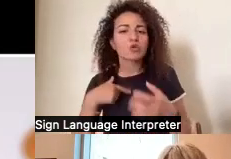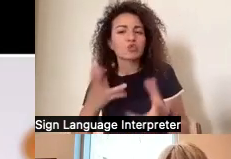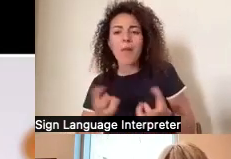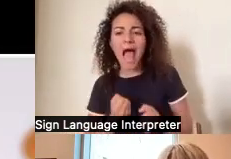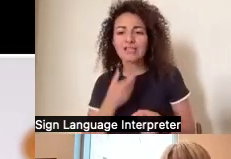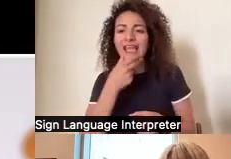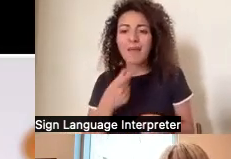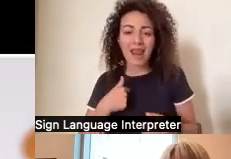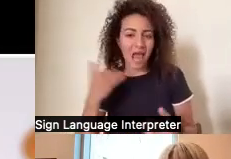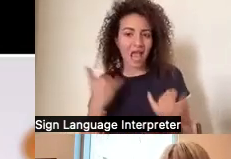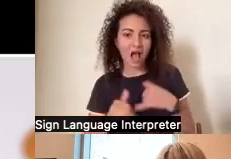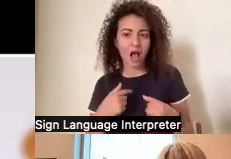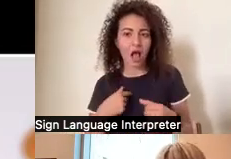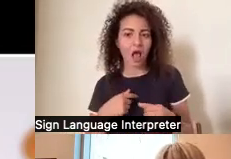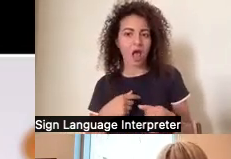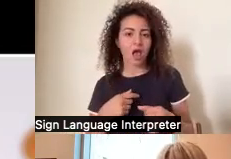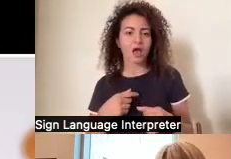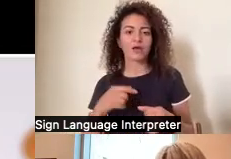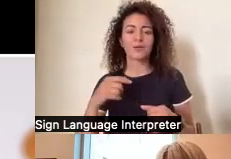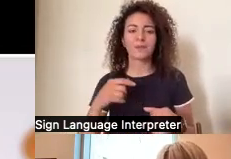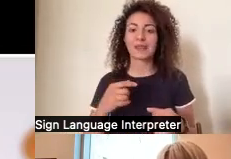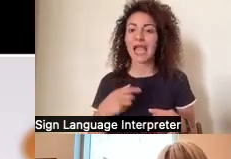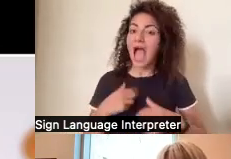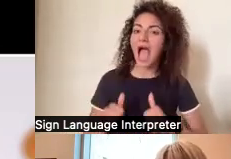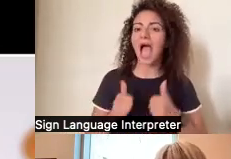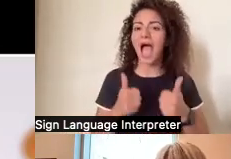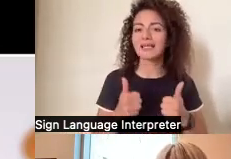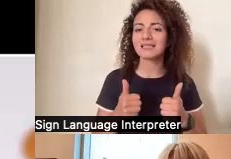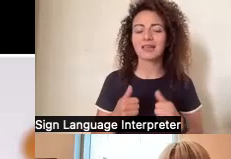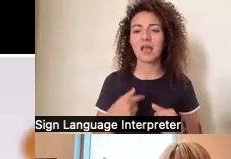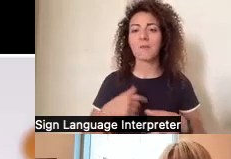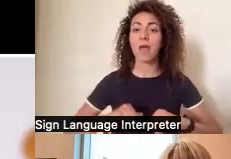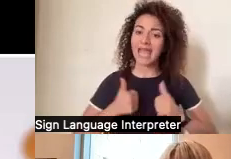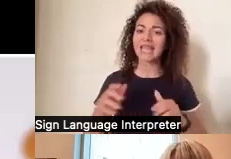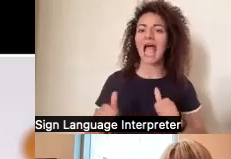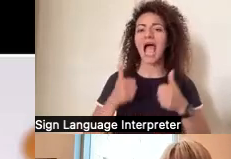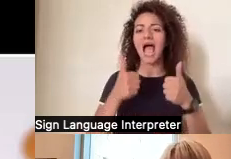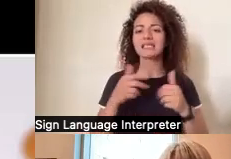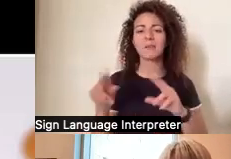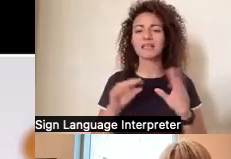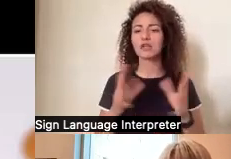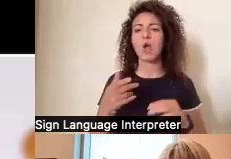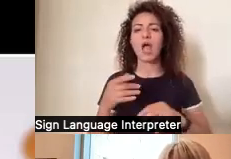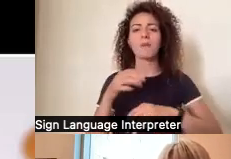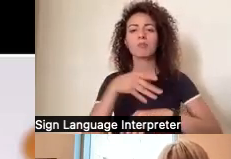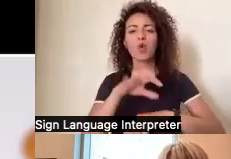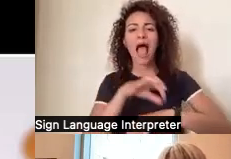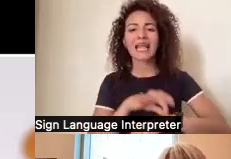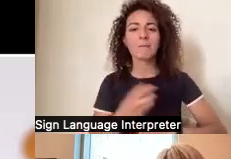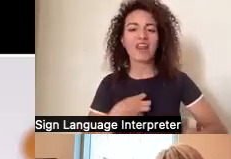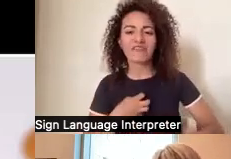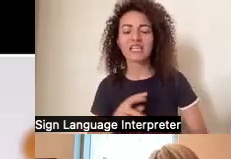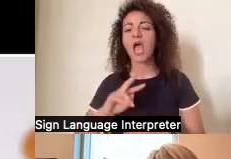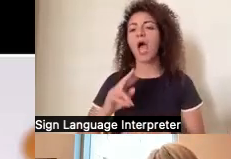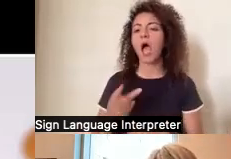and cognitive behavior therapy and so on and so forth. But we also are talking about social inclusion and social networks.